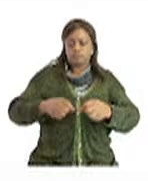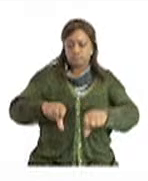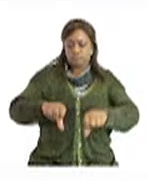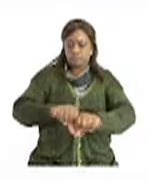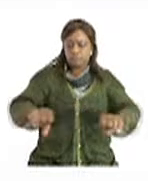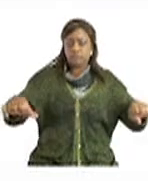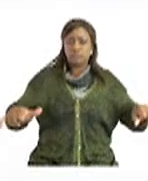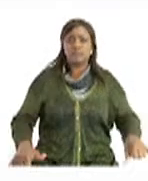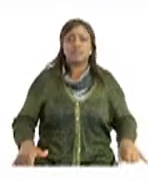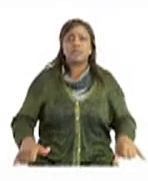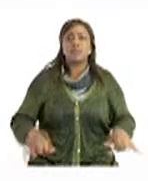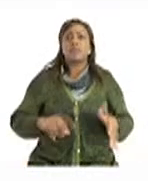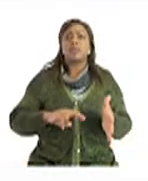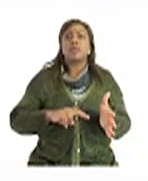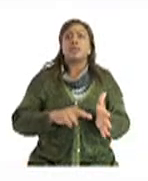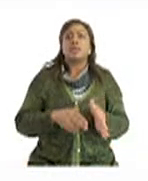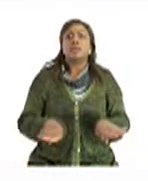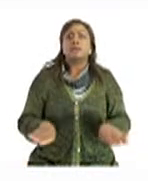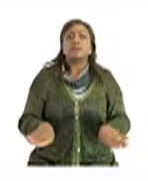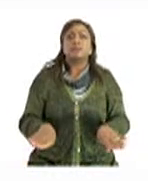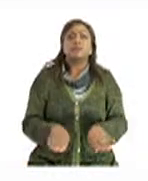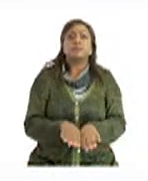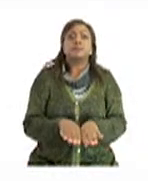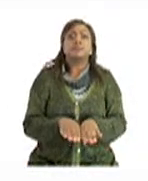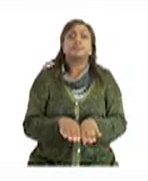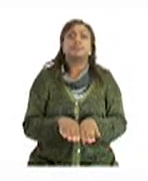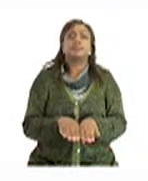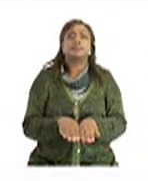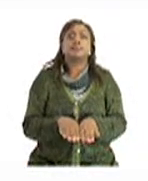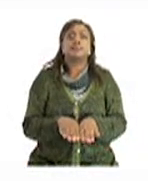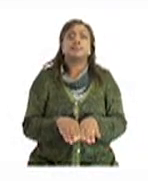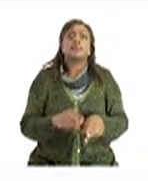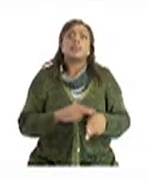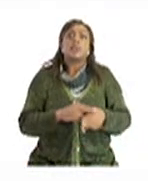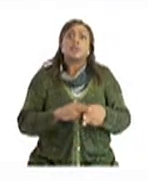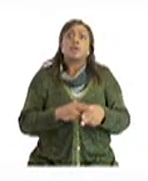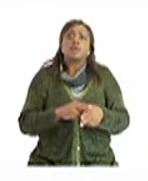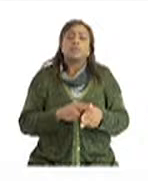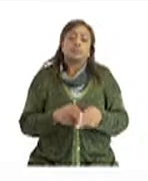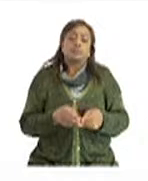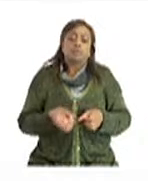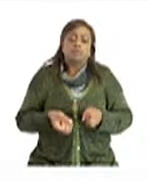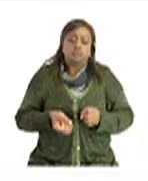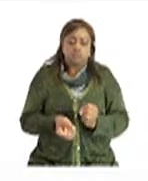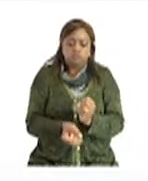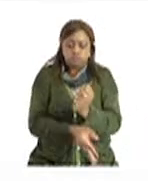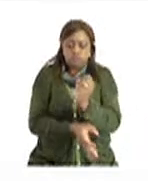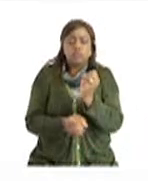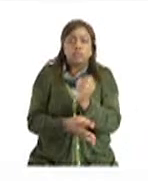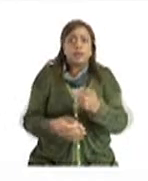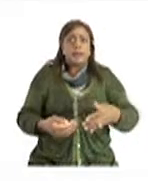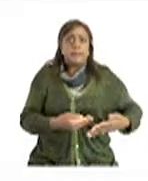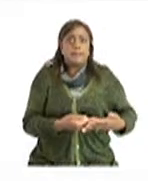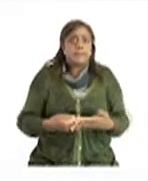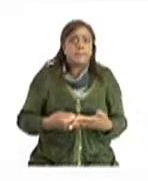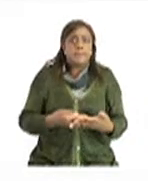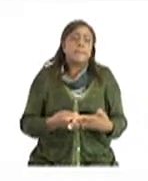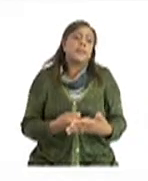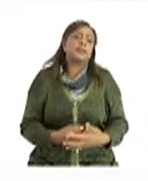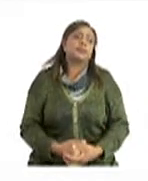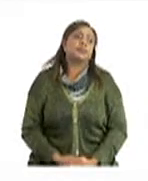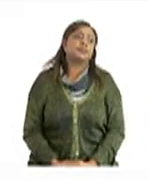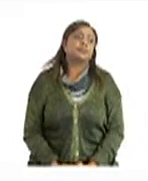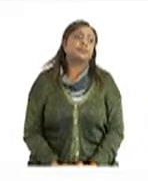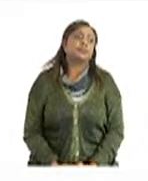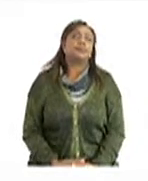It is the system in the human body that reproduces and bears live offspring. In other words, it's responsible